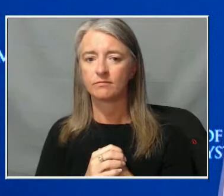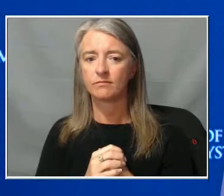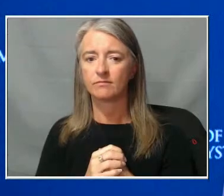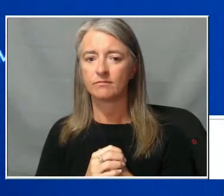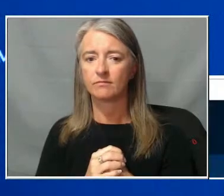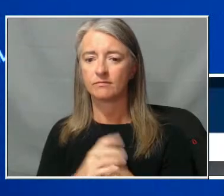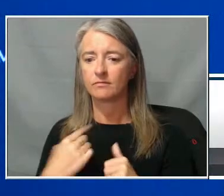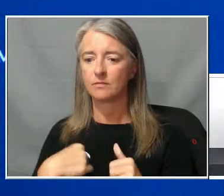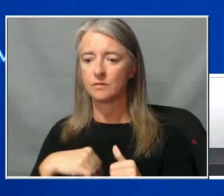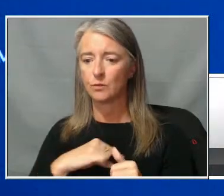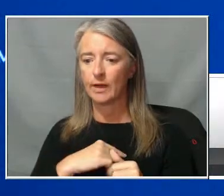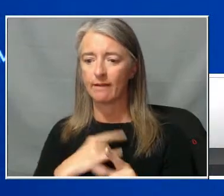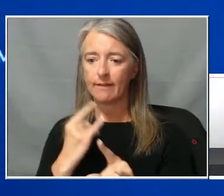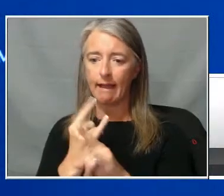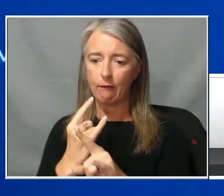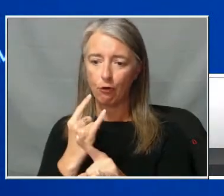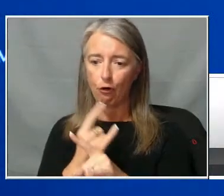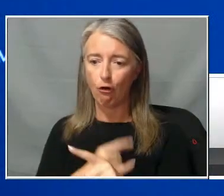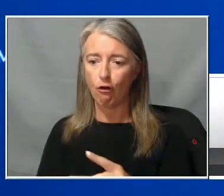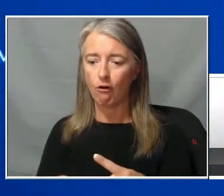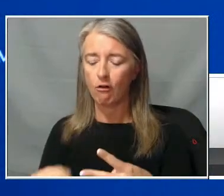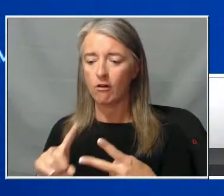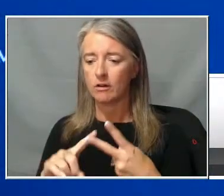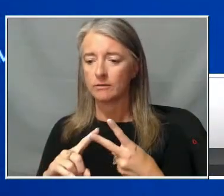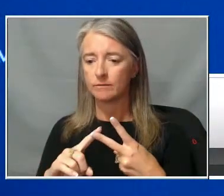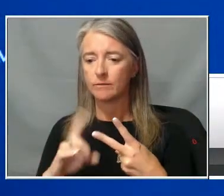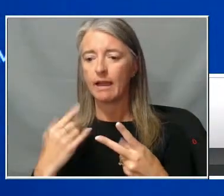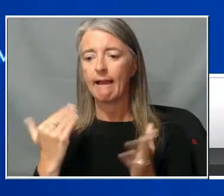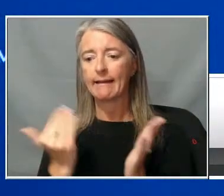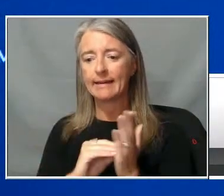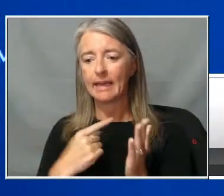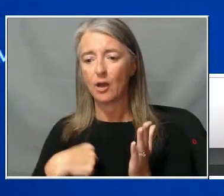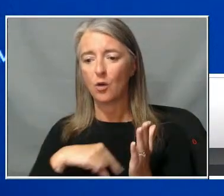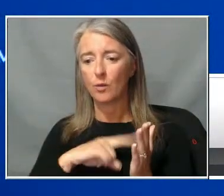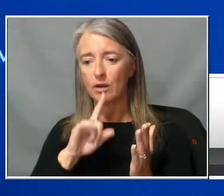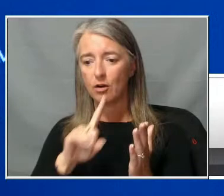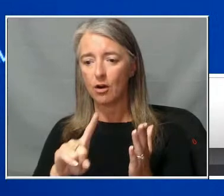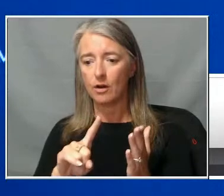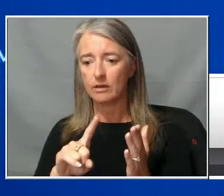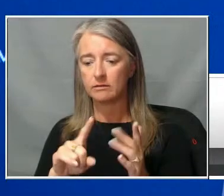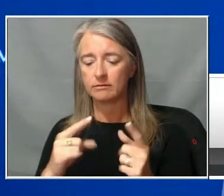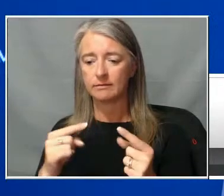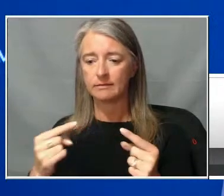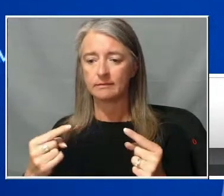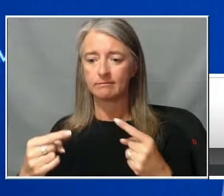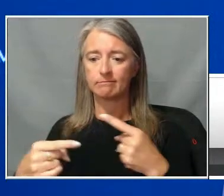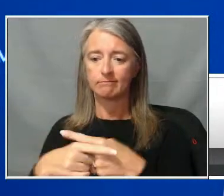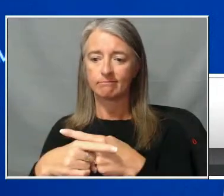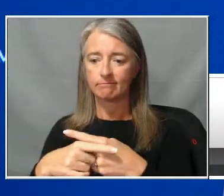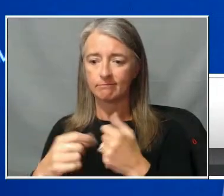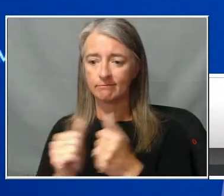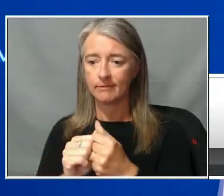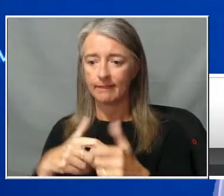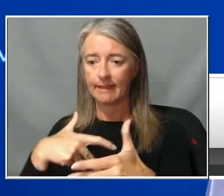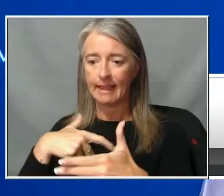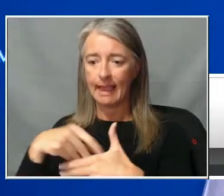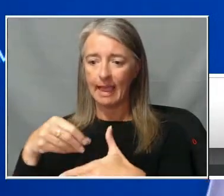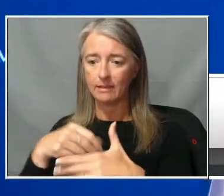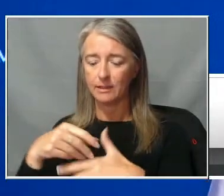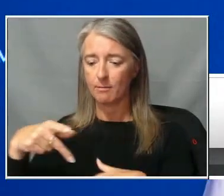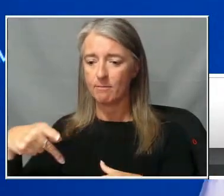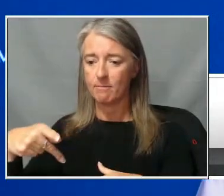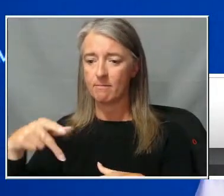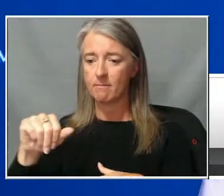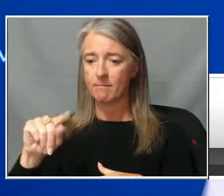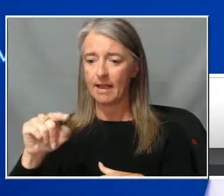substances like alcohol, like we talked about, and again, we are always in confrontation and battle with the outside pathogens as well. This was